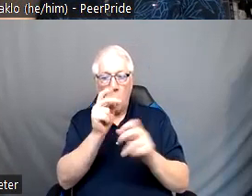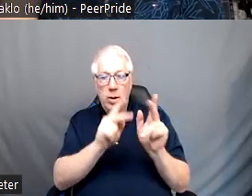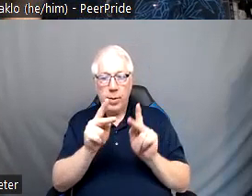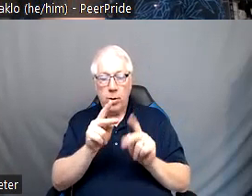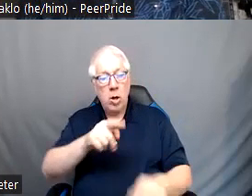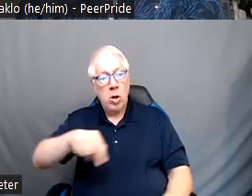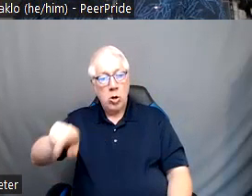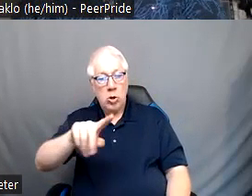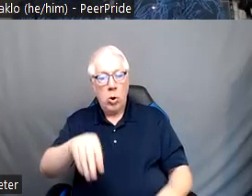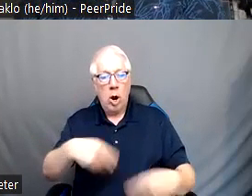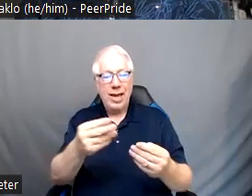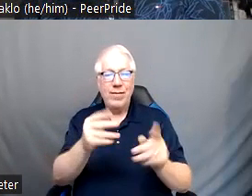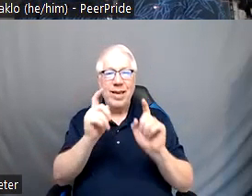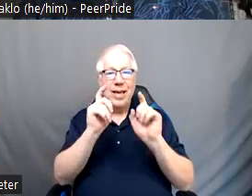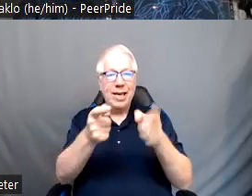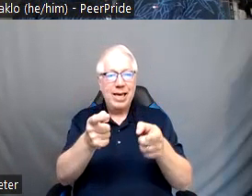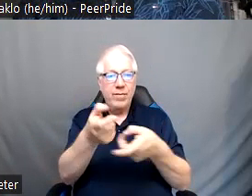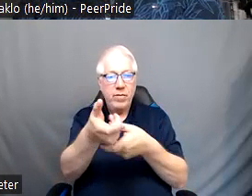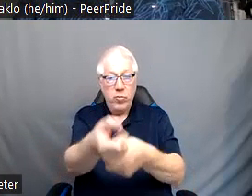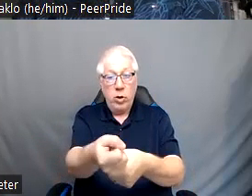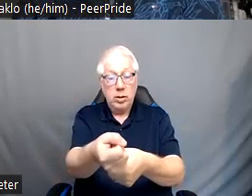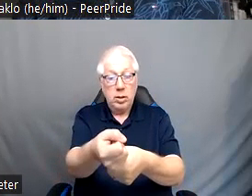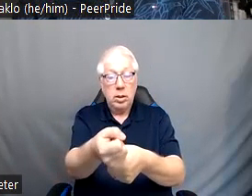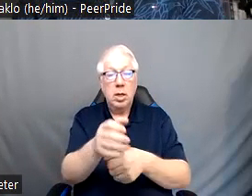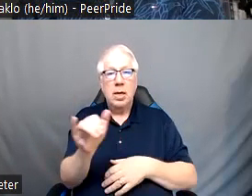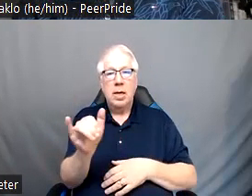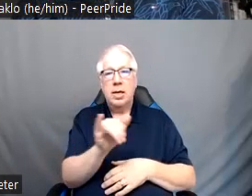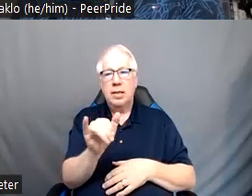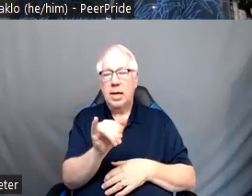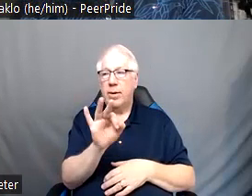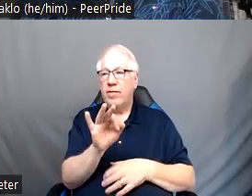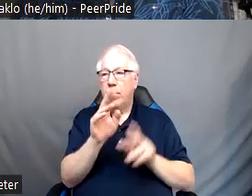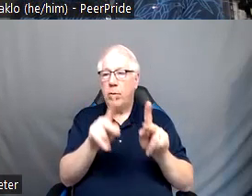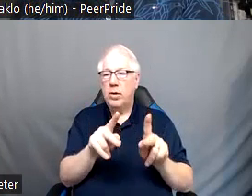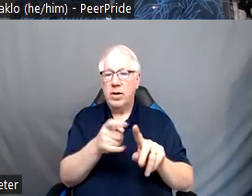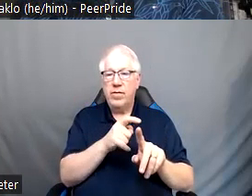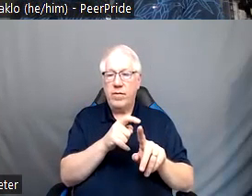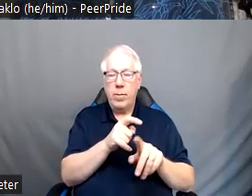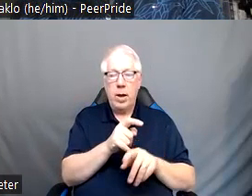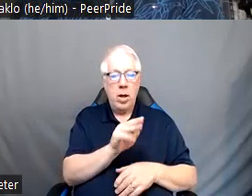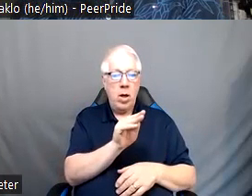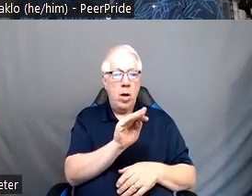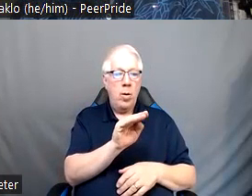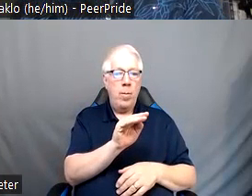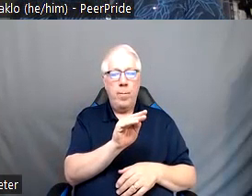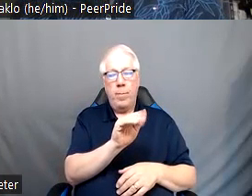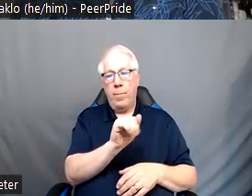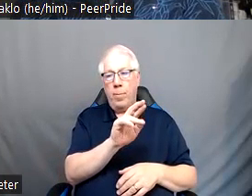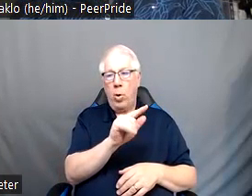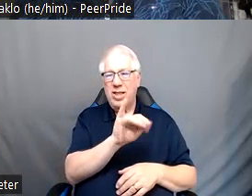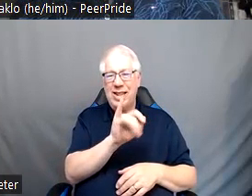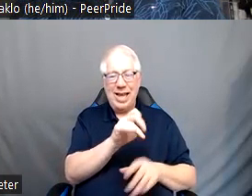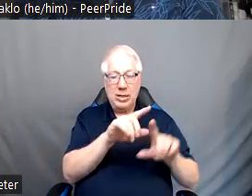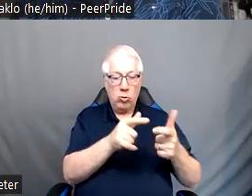you are being given a gift of trust. It's the same, I think, as if somebody from a marginalized group is coming to you and telling you about